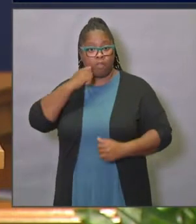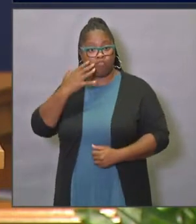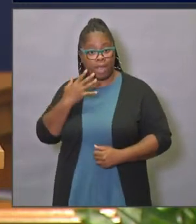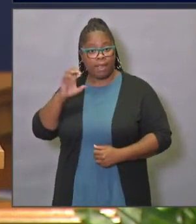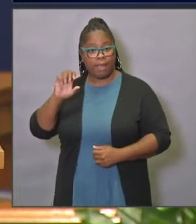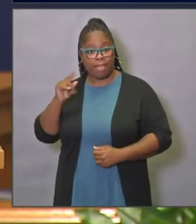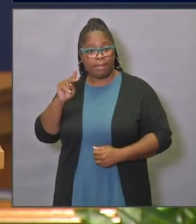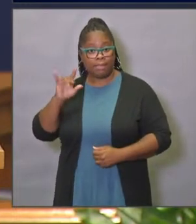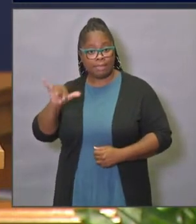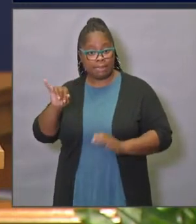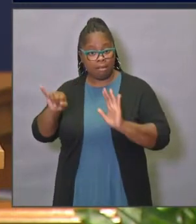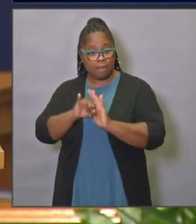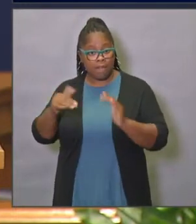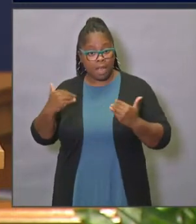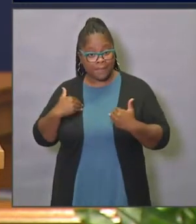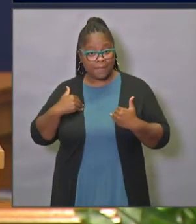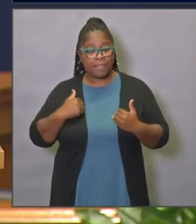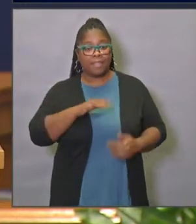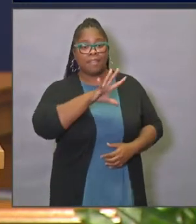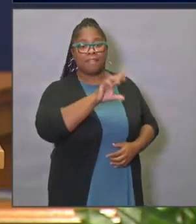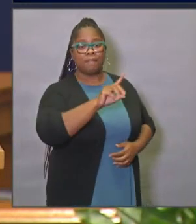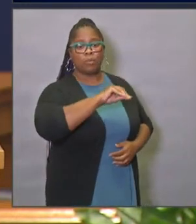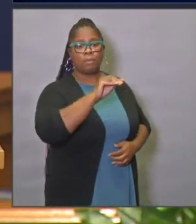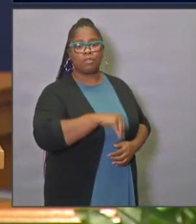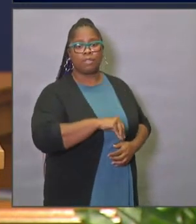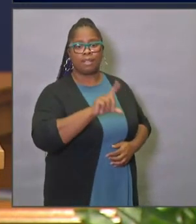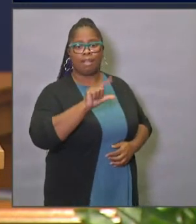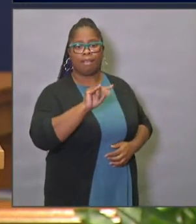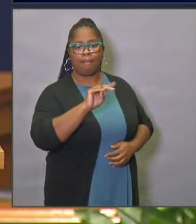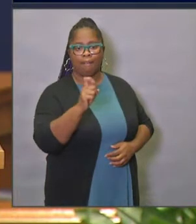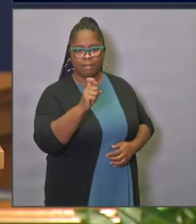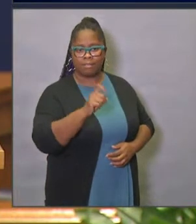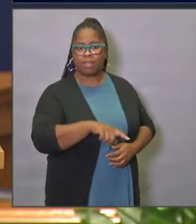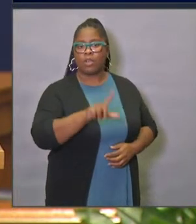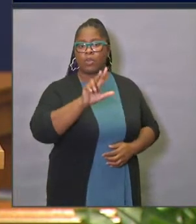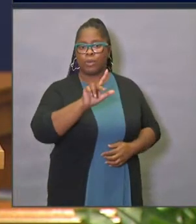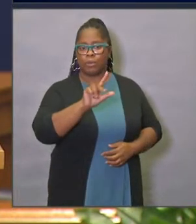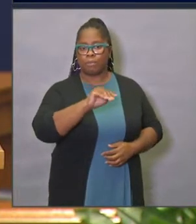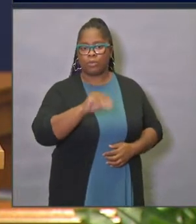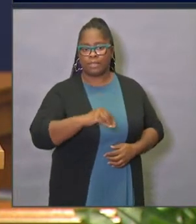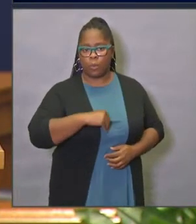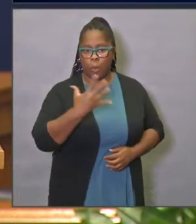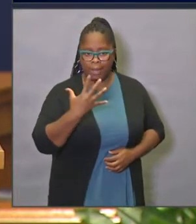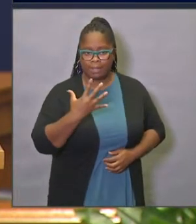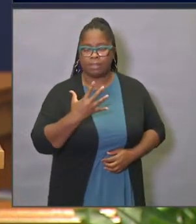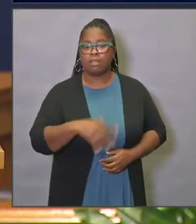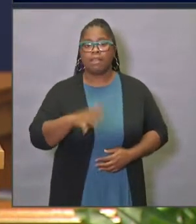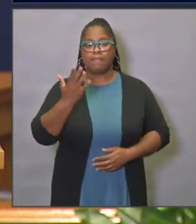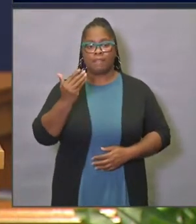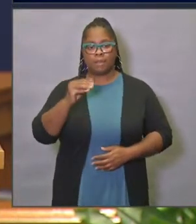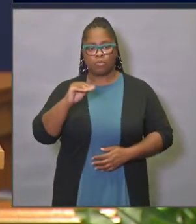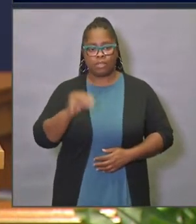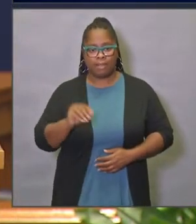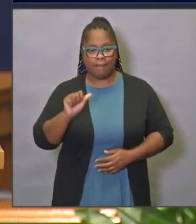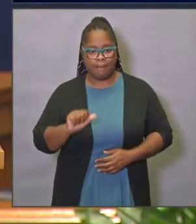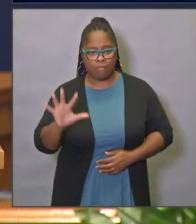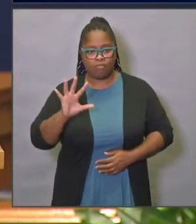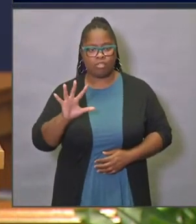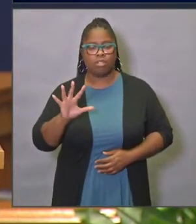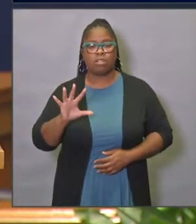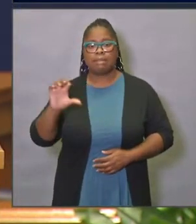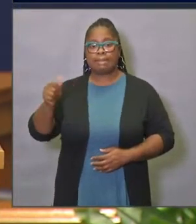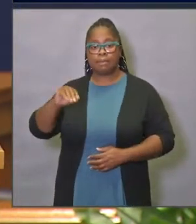and ethnicity has been identified, 51% are Latinx, 23% are white, 15% are